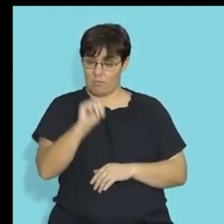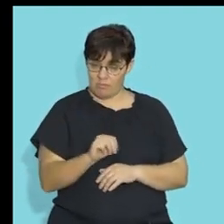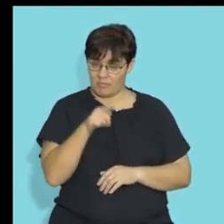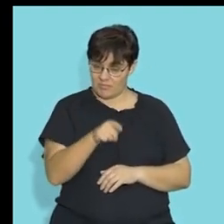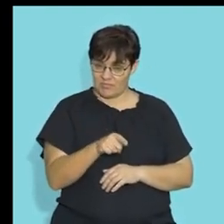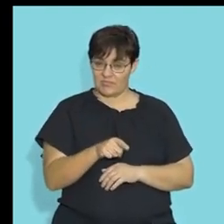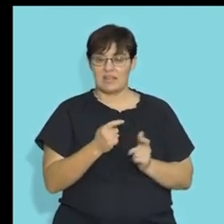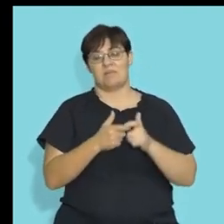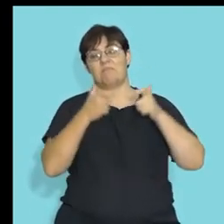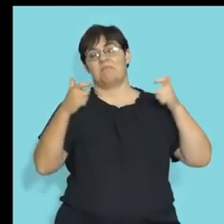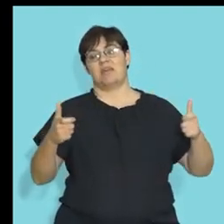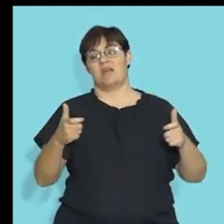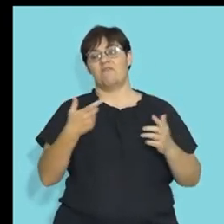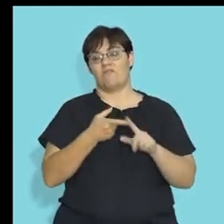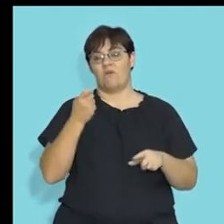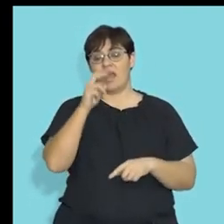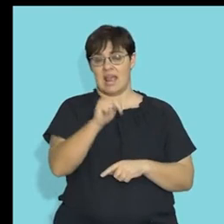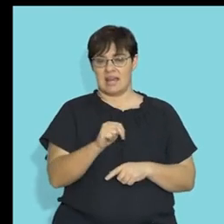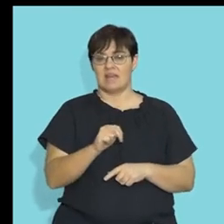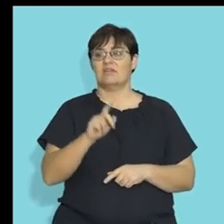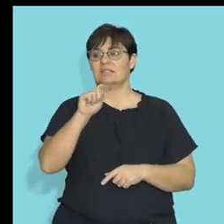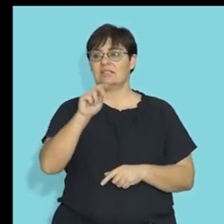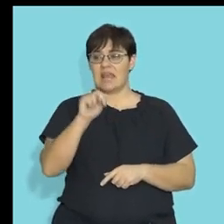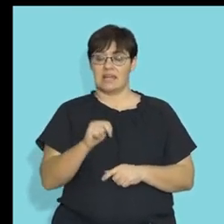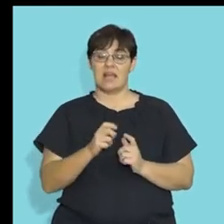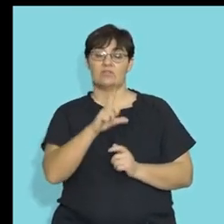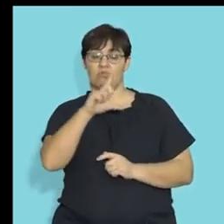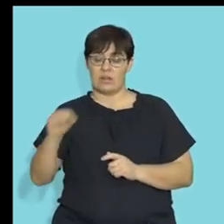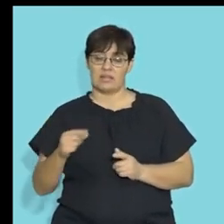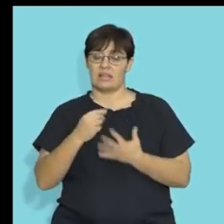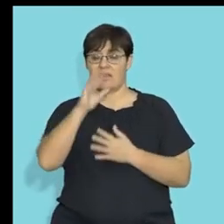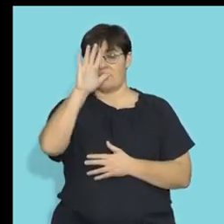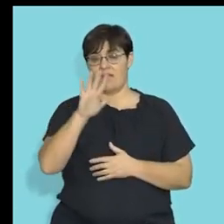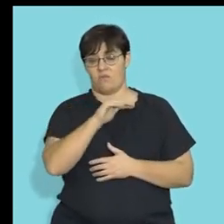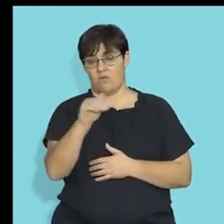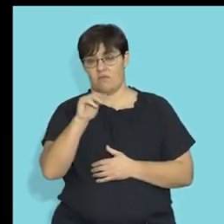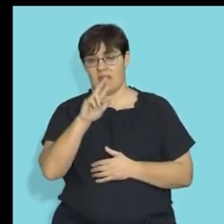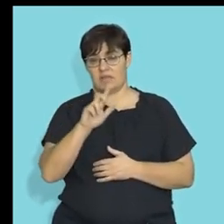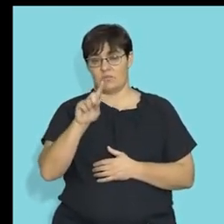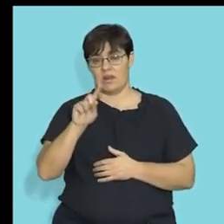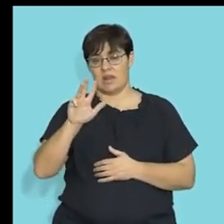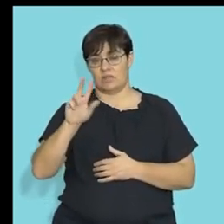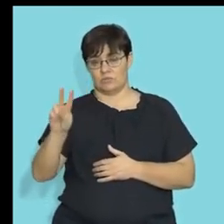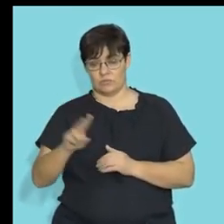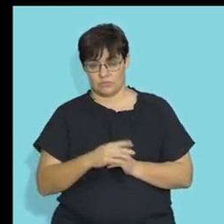10th term will be the largest value of n for which Tn is greater than 5